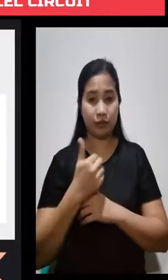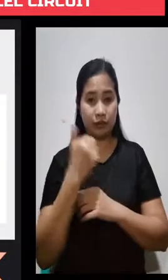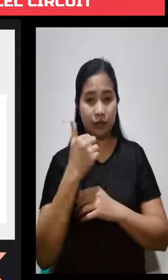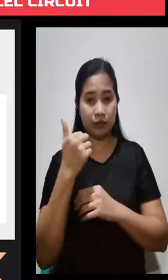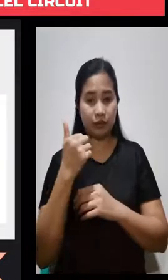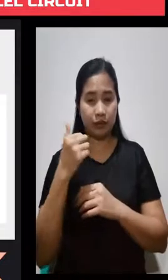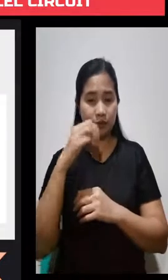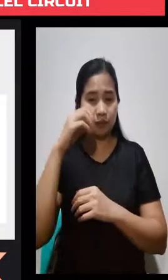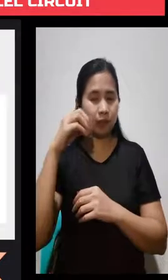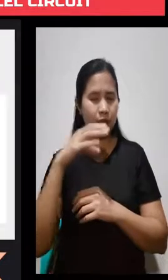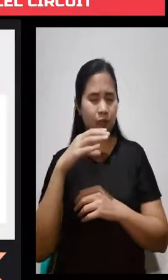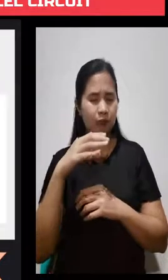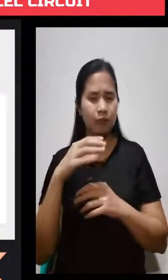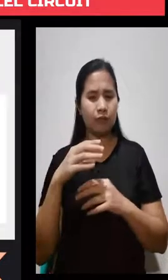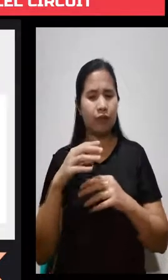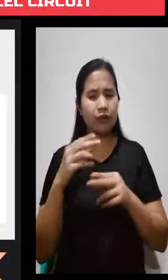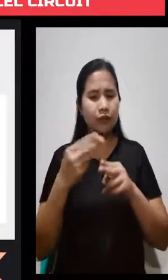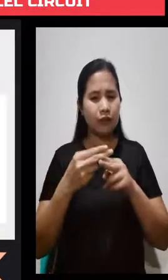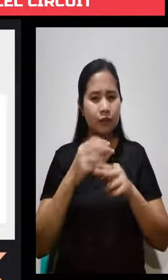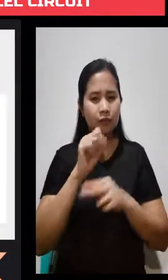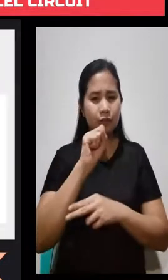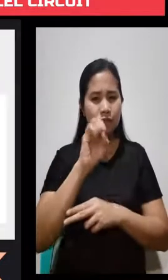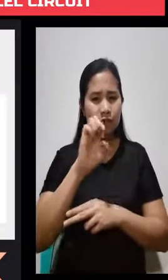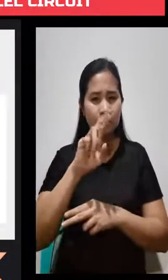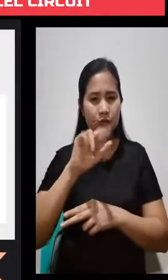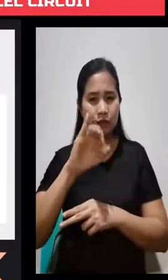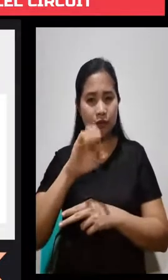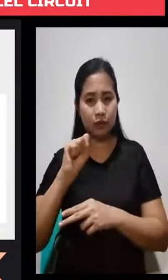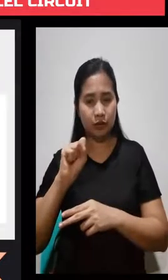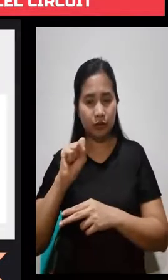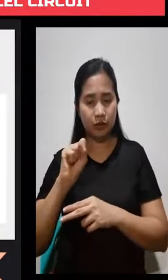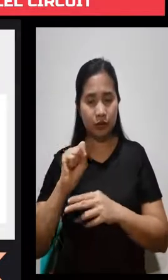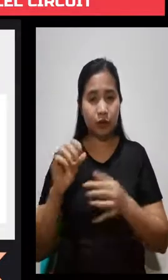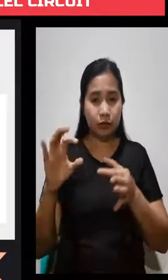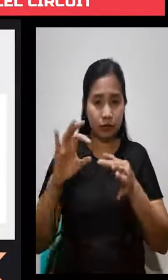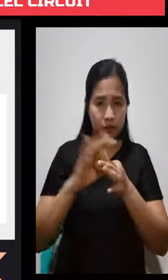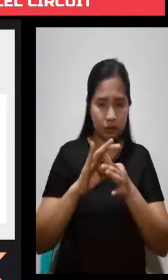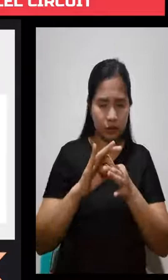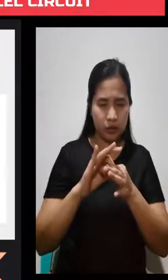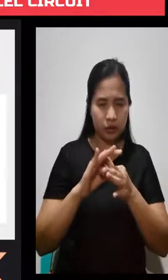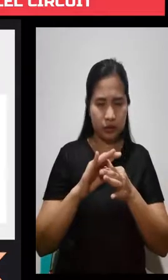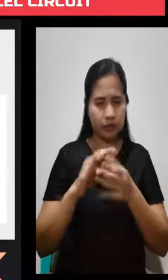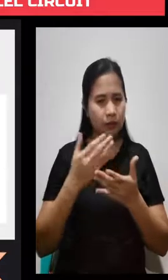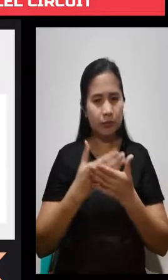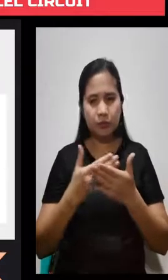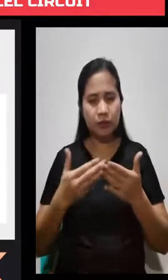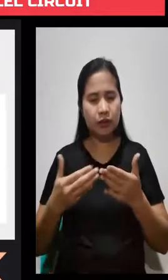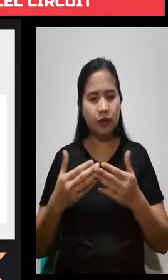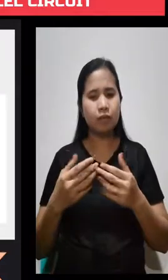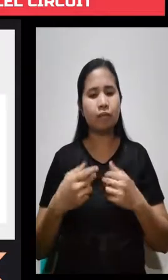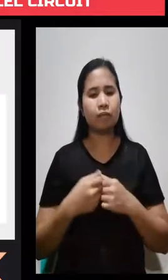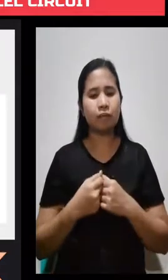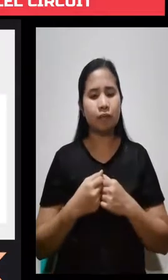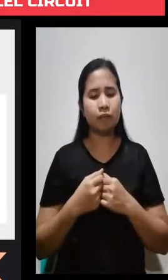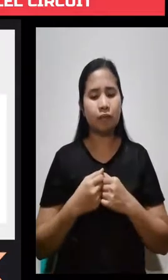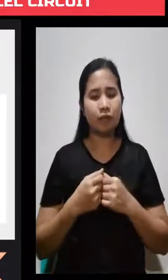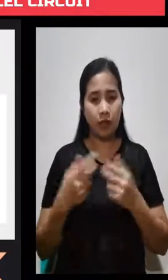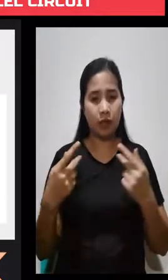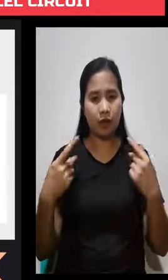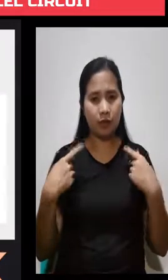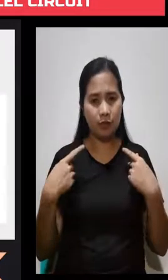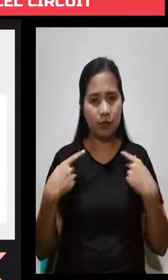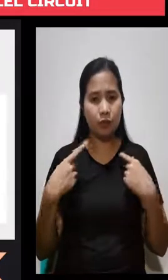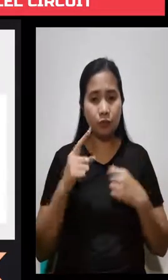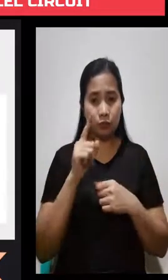connected in a manner such that there is one pathway. If one bulb